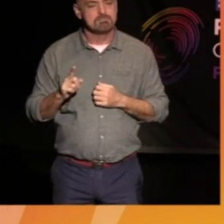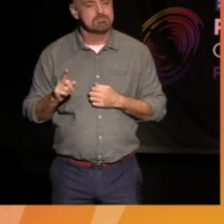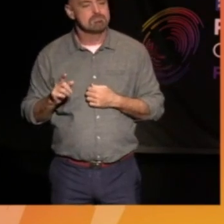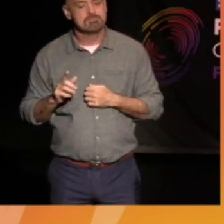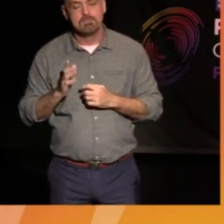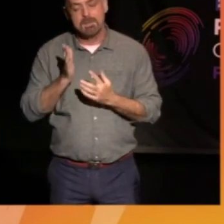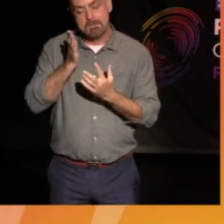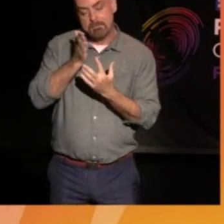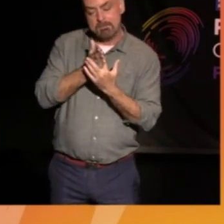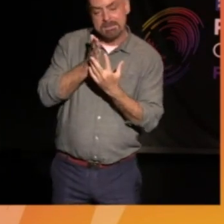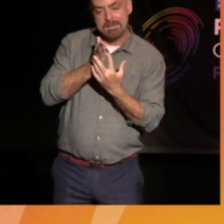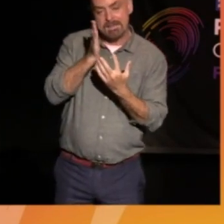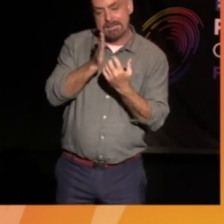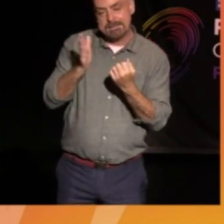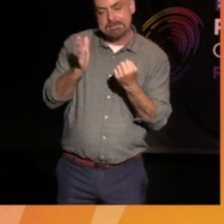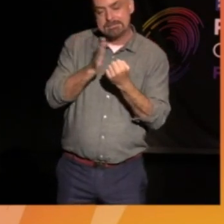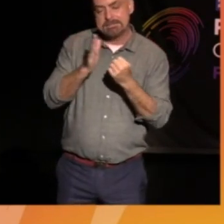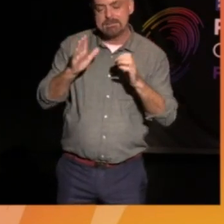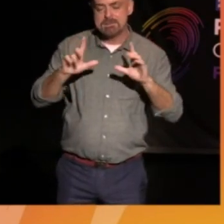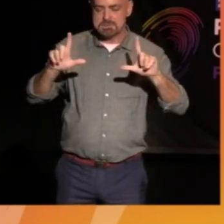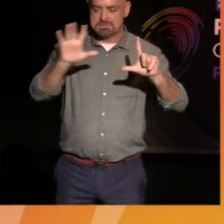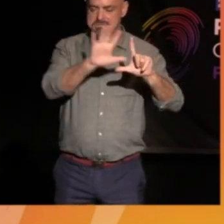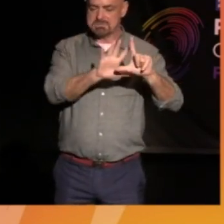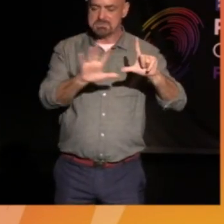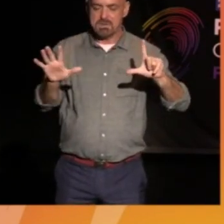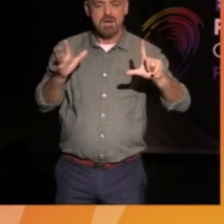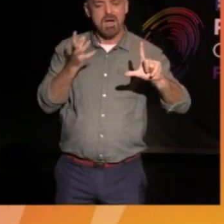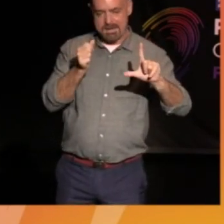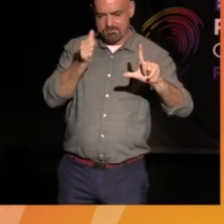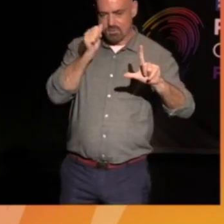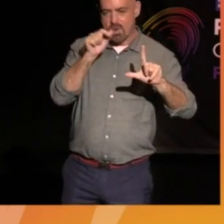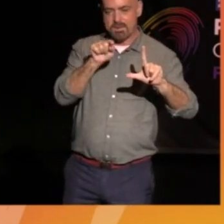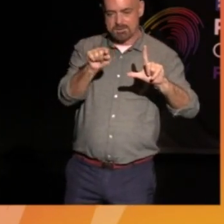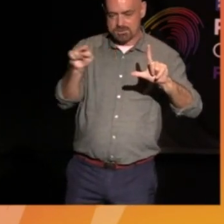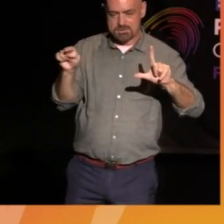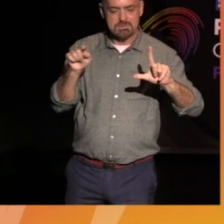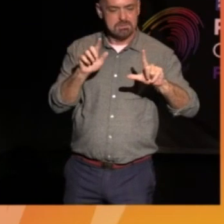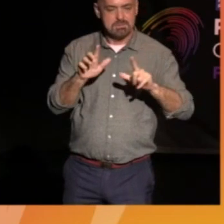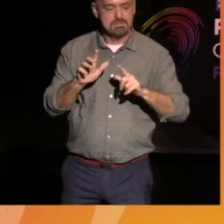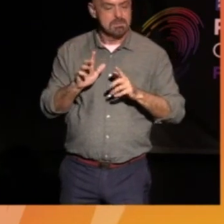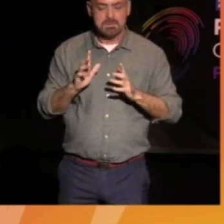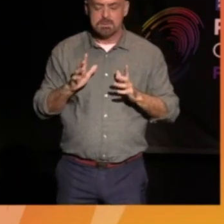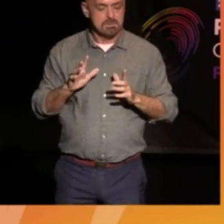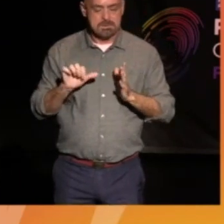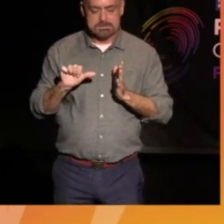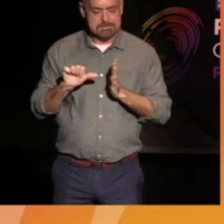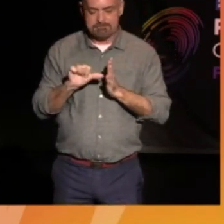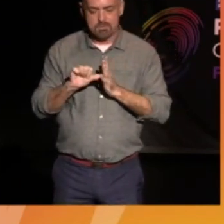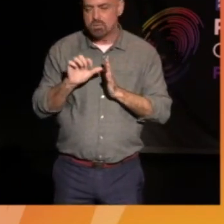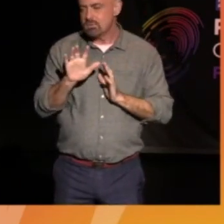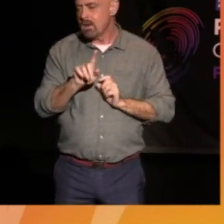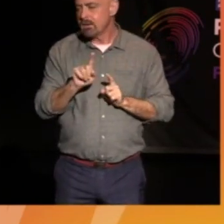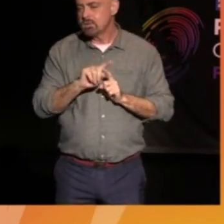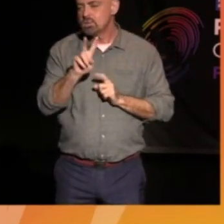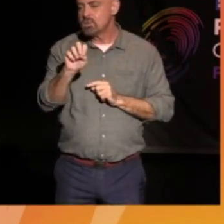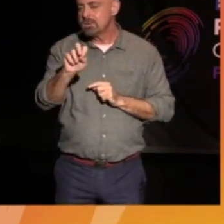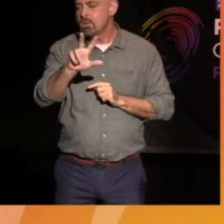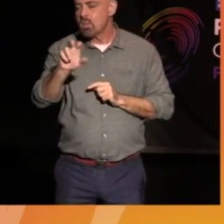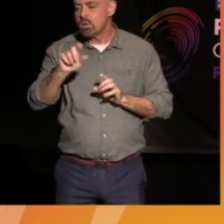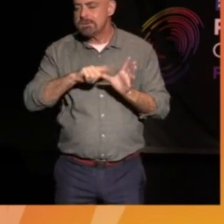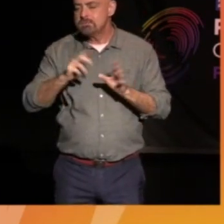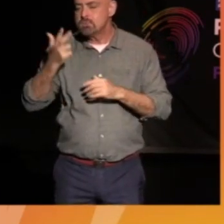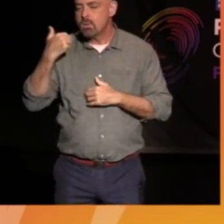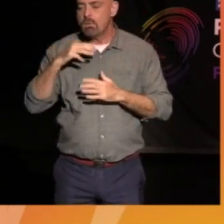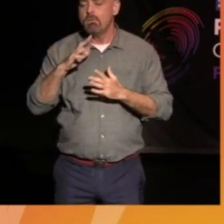East, we have knowledge about it. It is not so difficult as it was, say, 20, 30 years